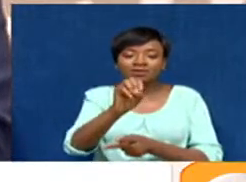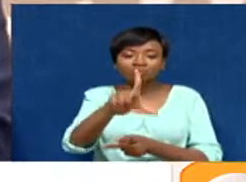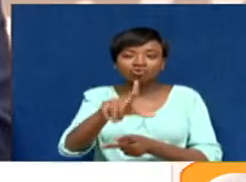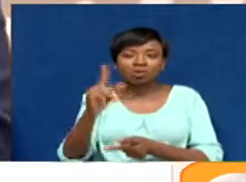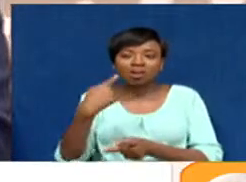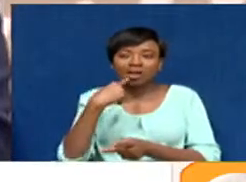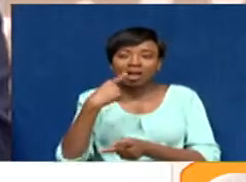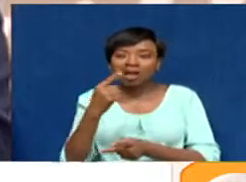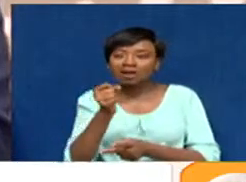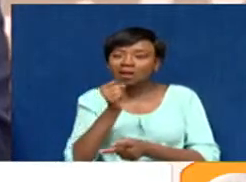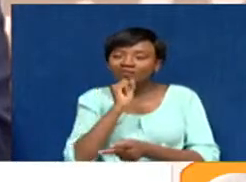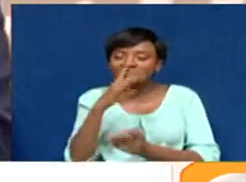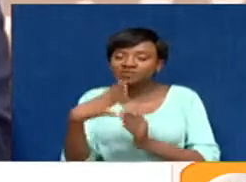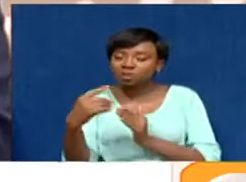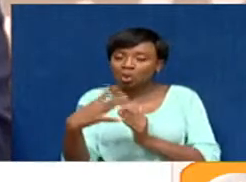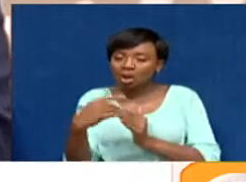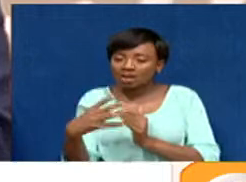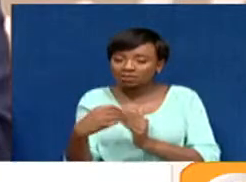$150 per ton.